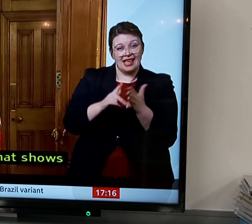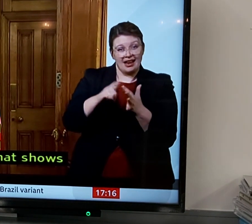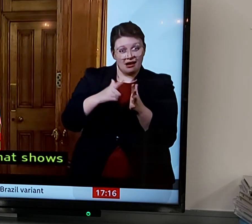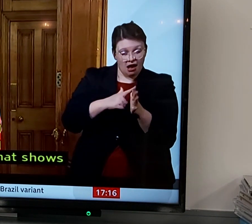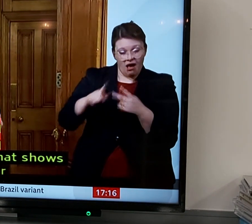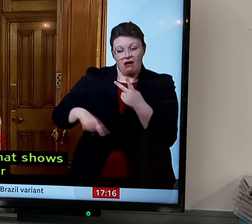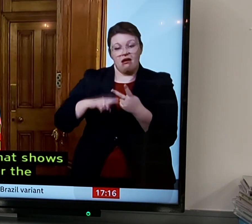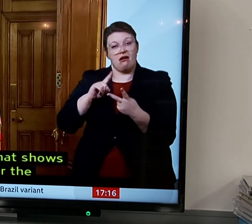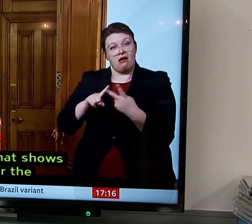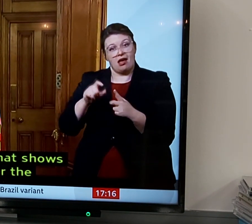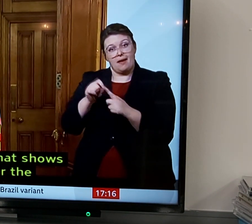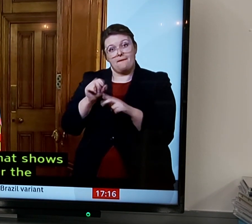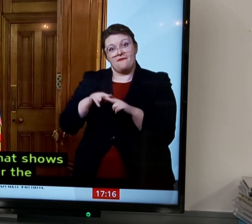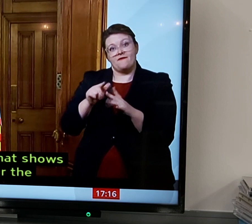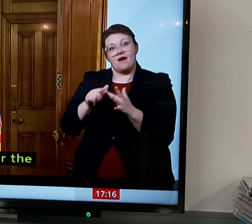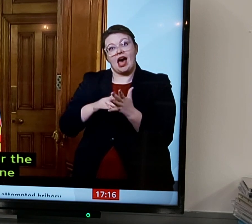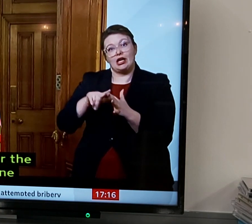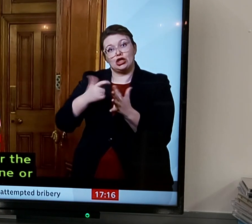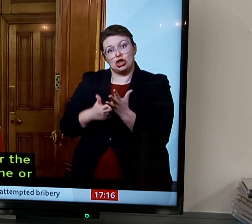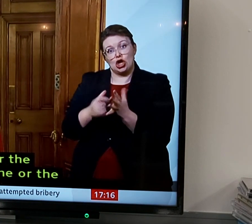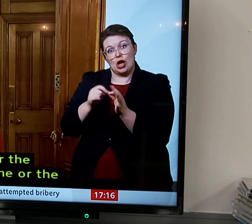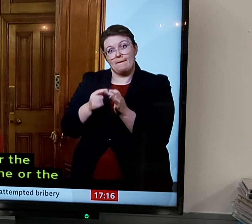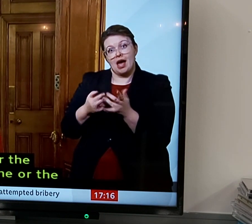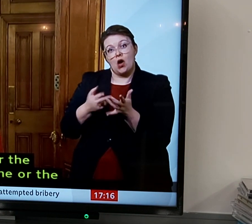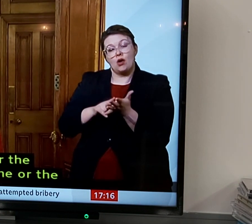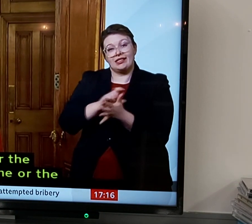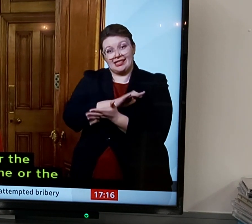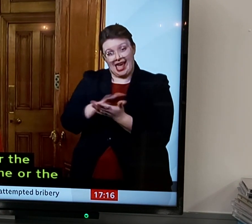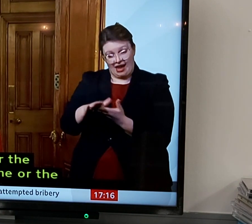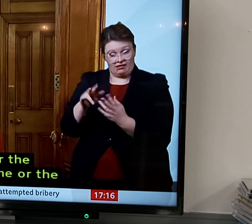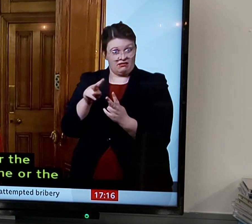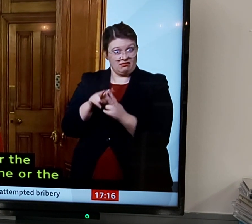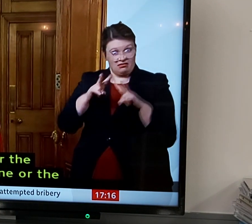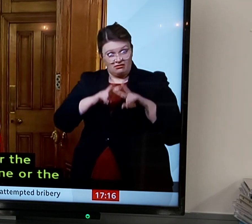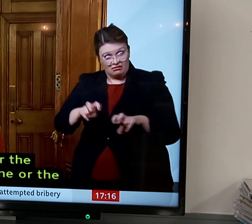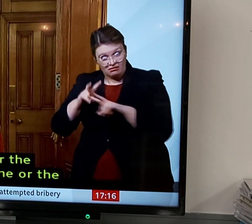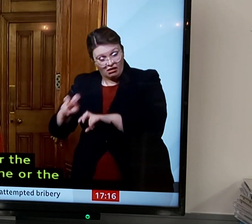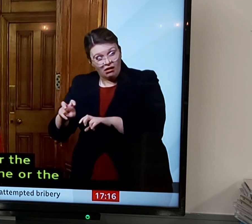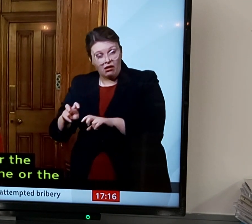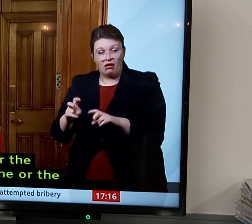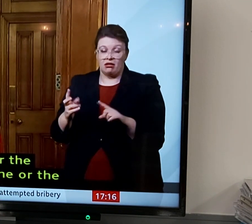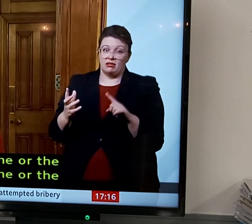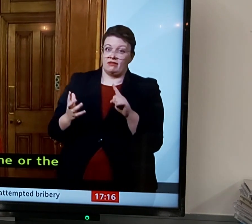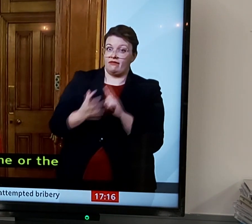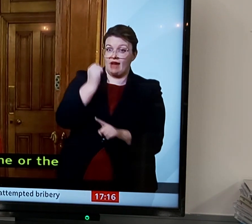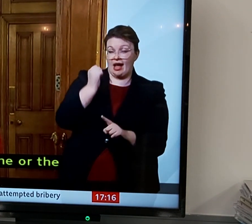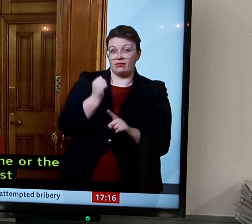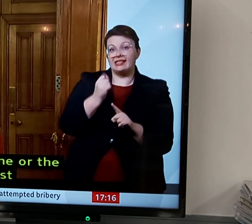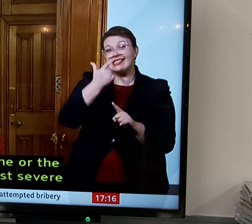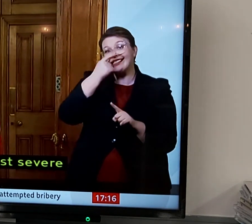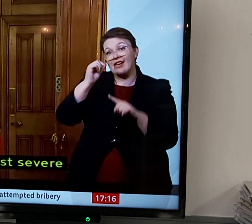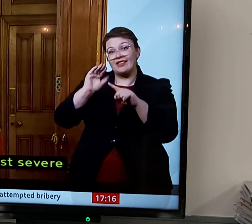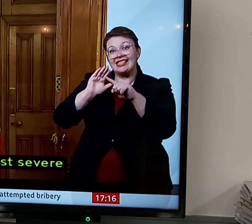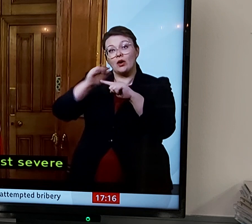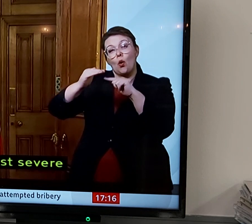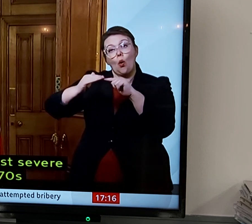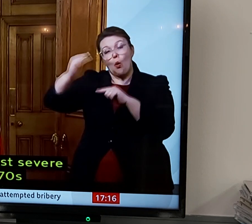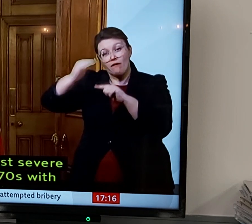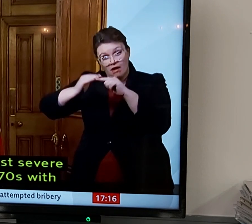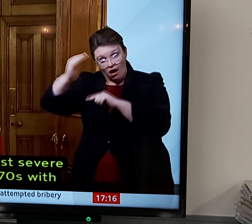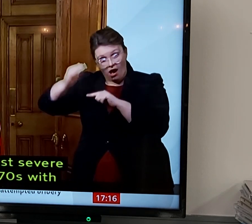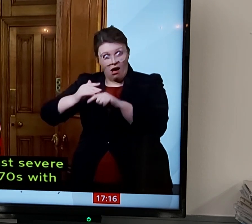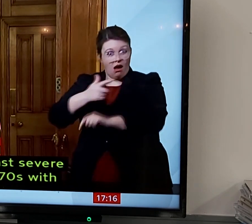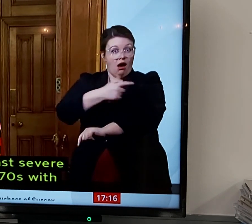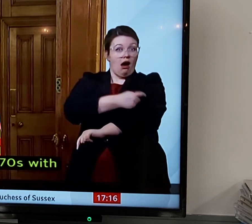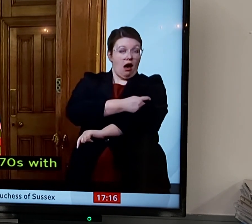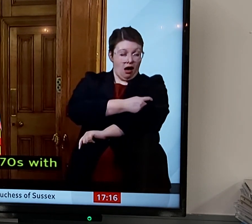against severe infection among the over 70s with a more than 80% reduction in hospitalizations.